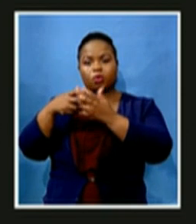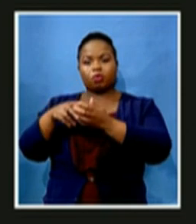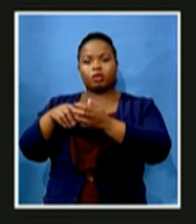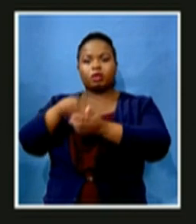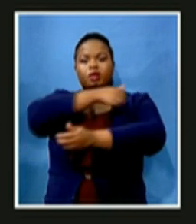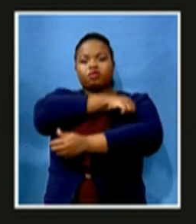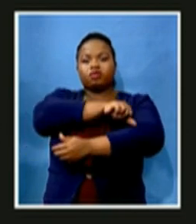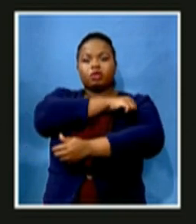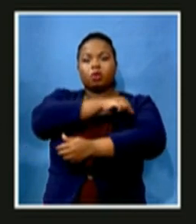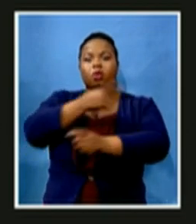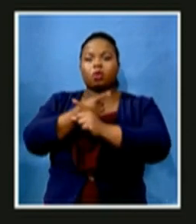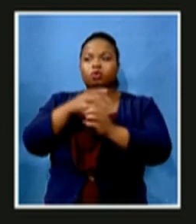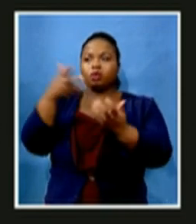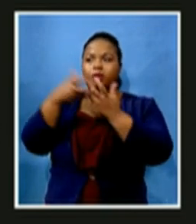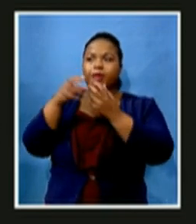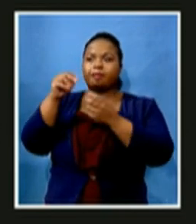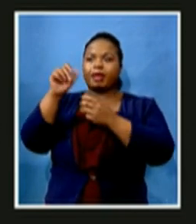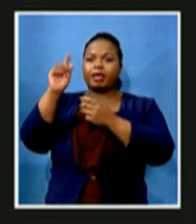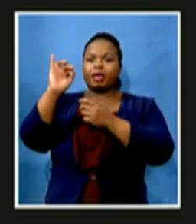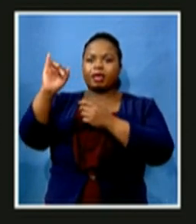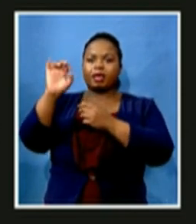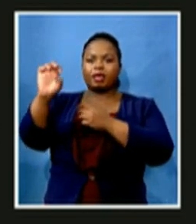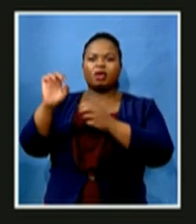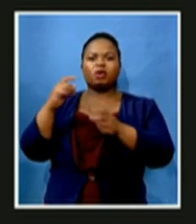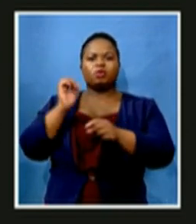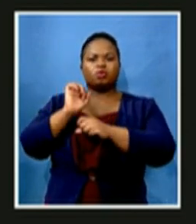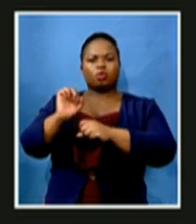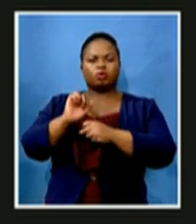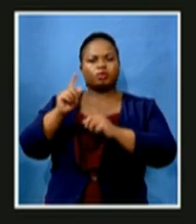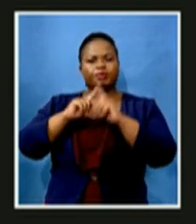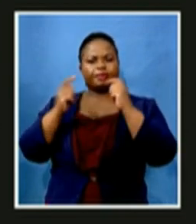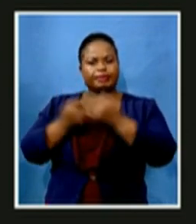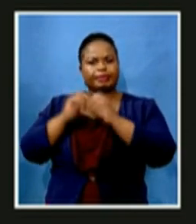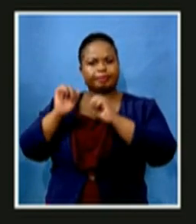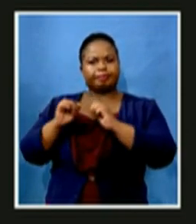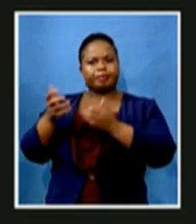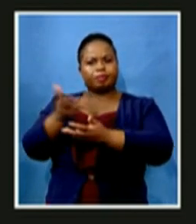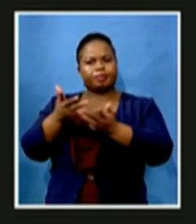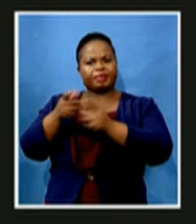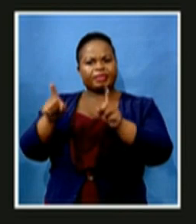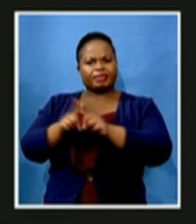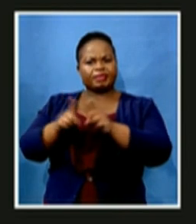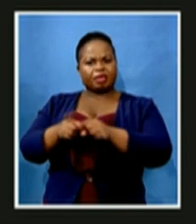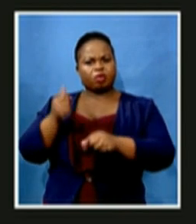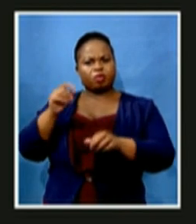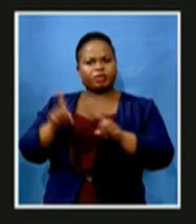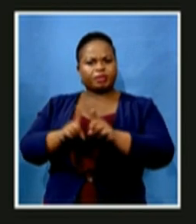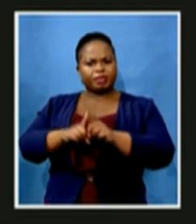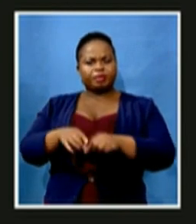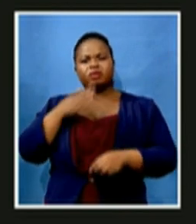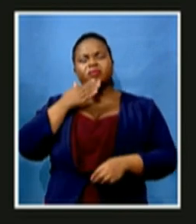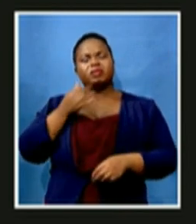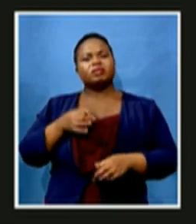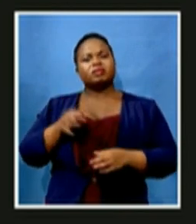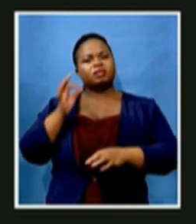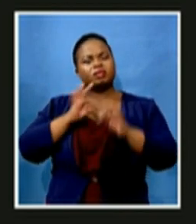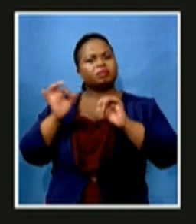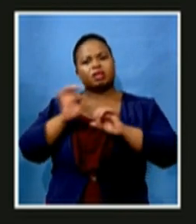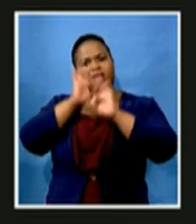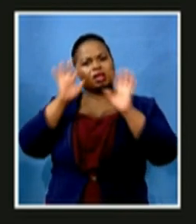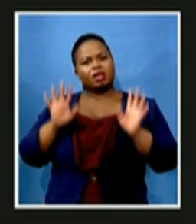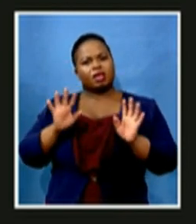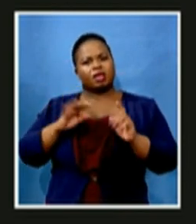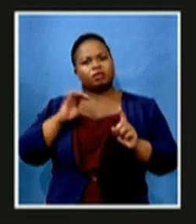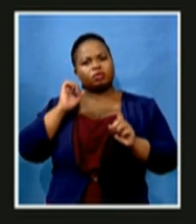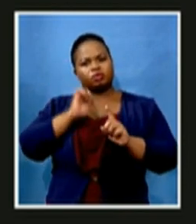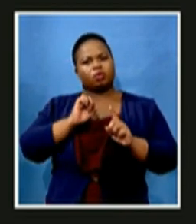of crowdsourced team. So, could you shine a bit further light on some of those projections? Because I find it very hard